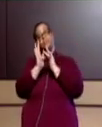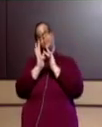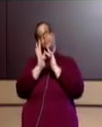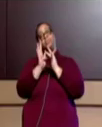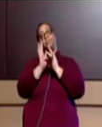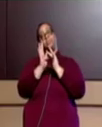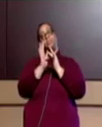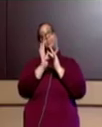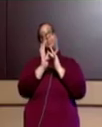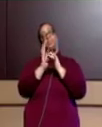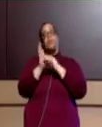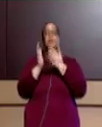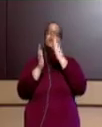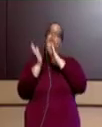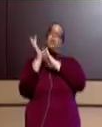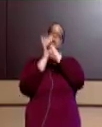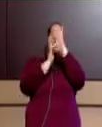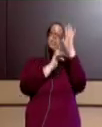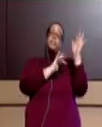Jesus. Call His name,